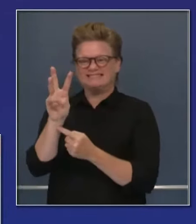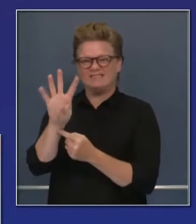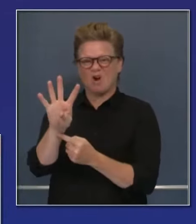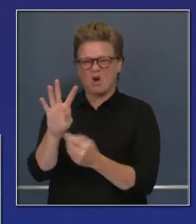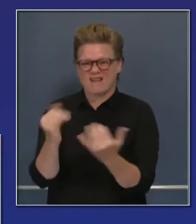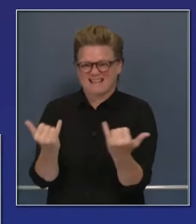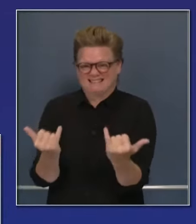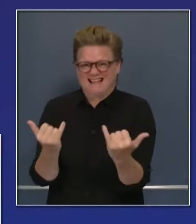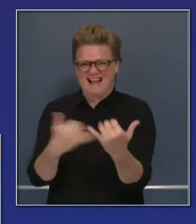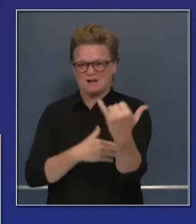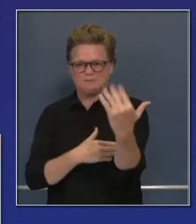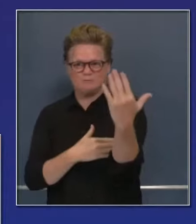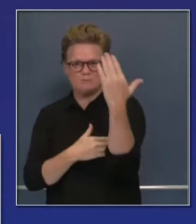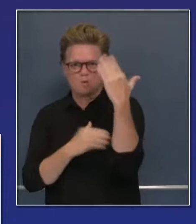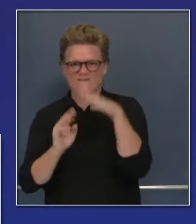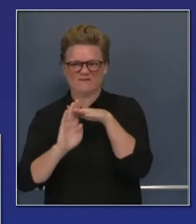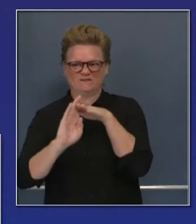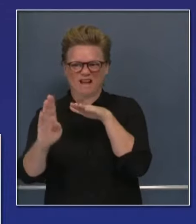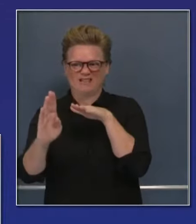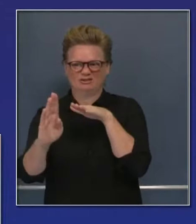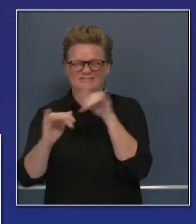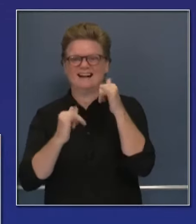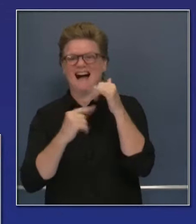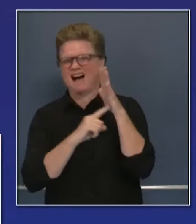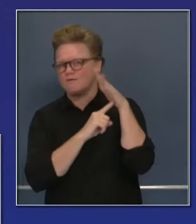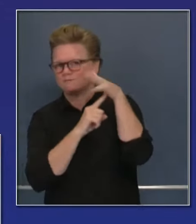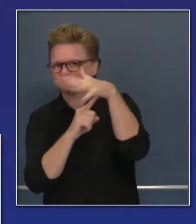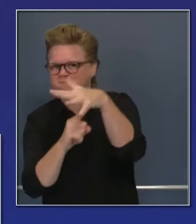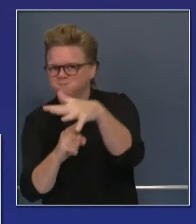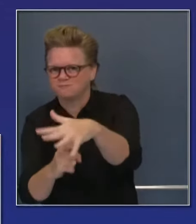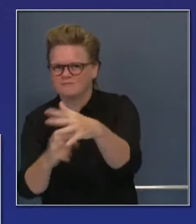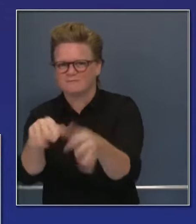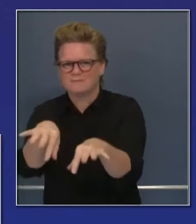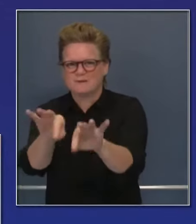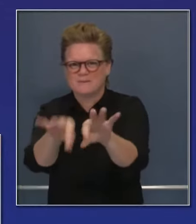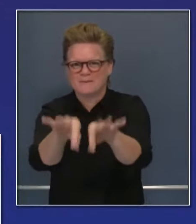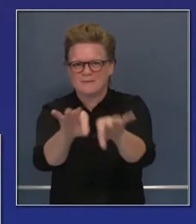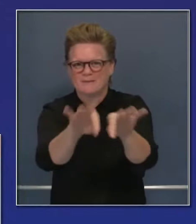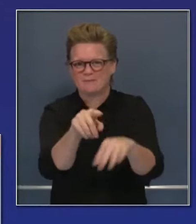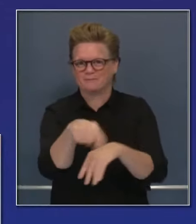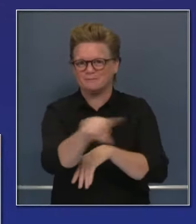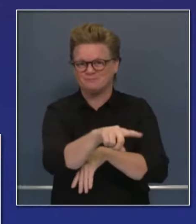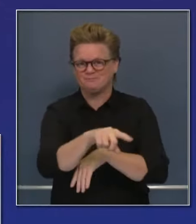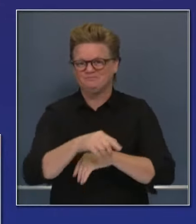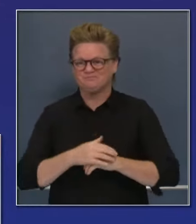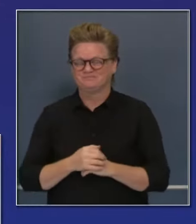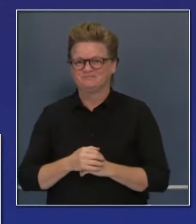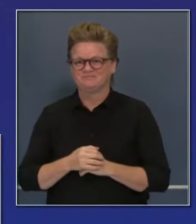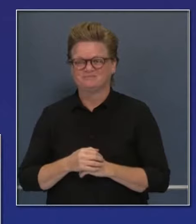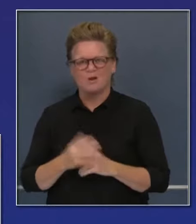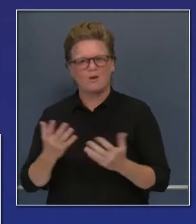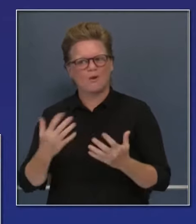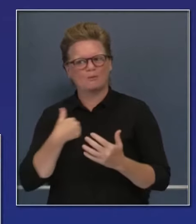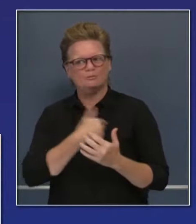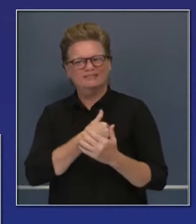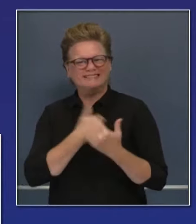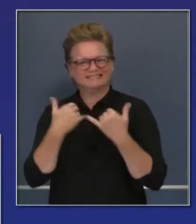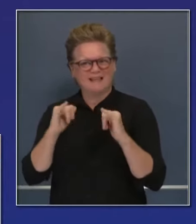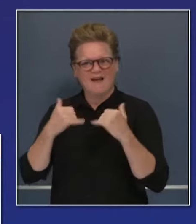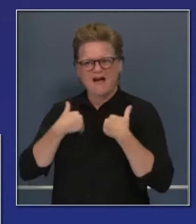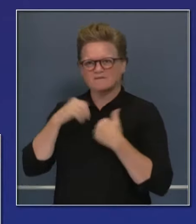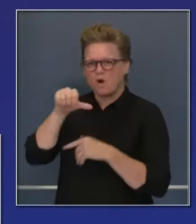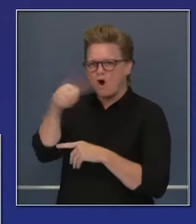this morning in similar efforts. We've got about 17 plus people that we're still working to evacuate in